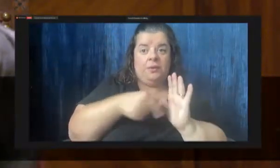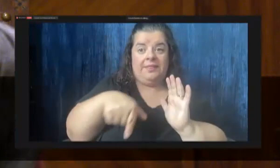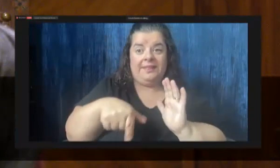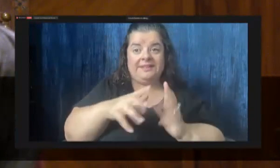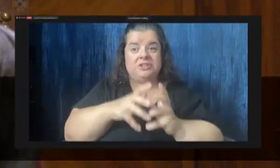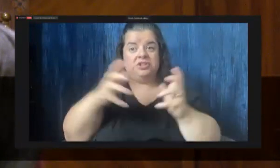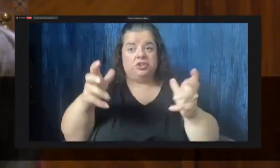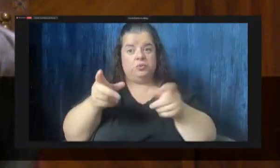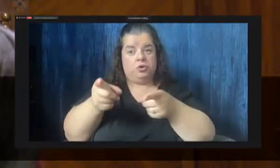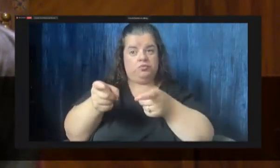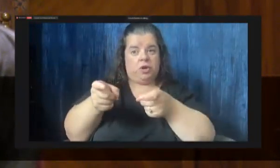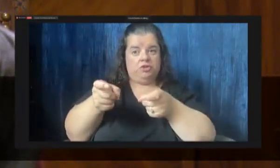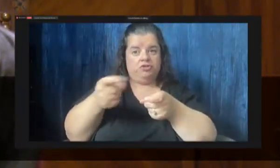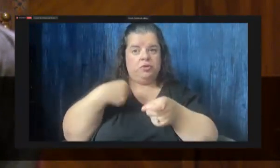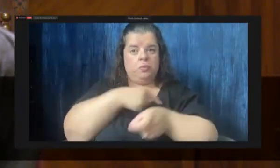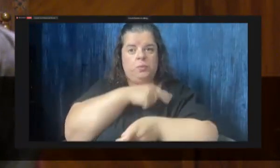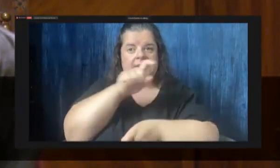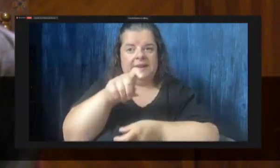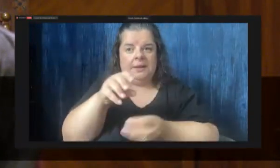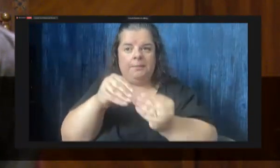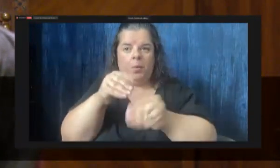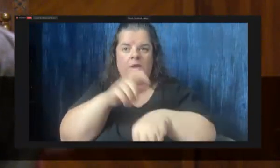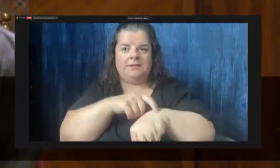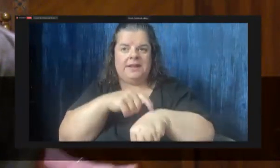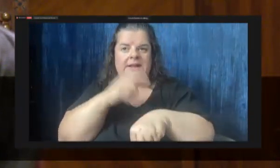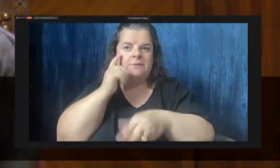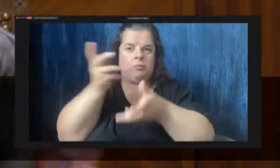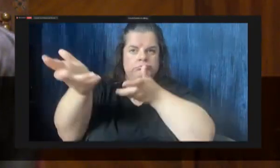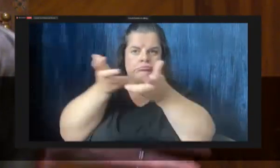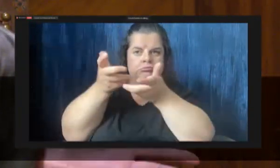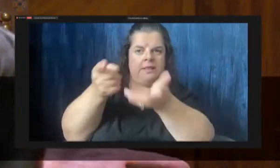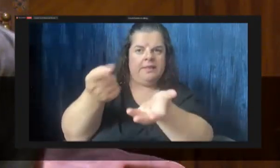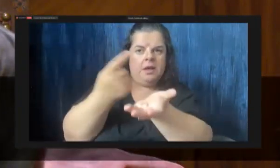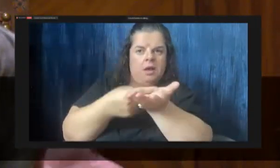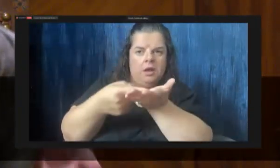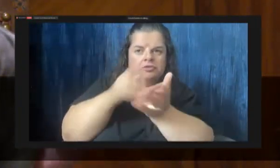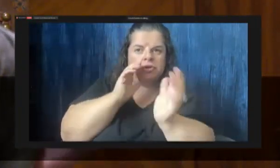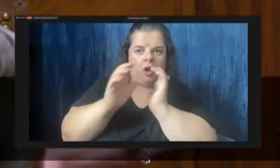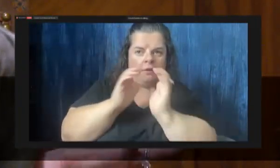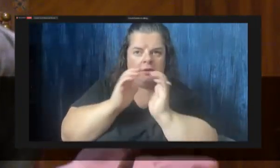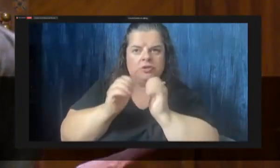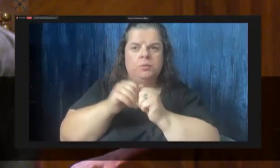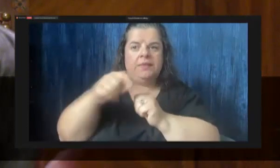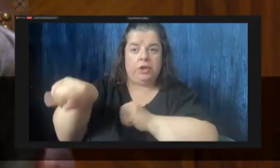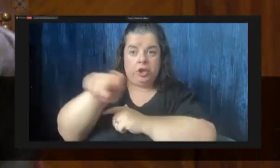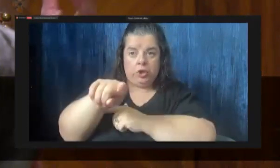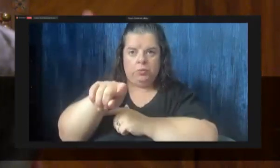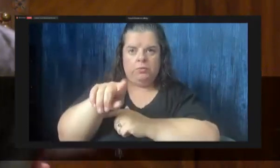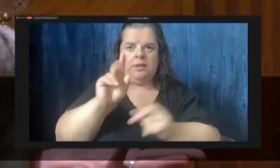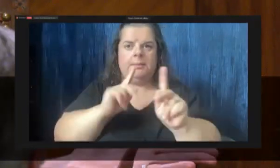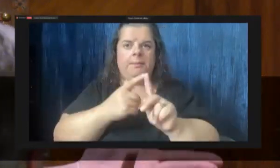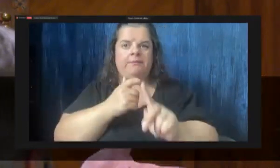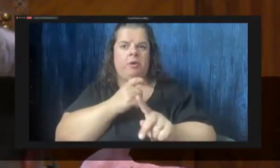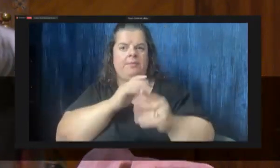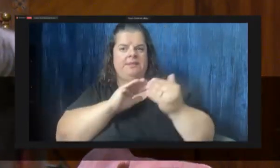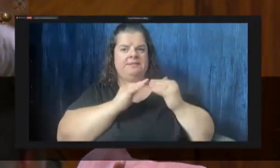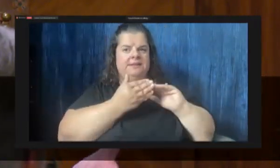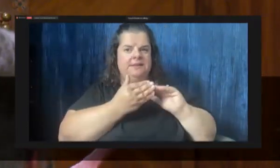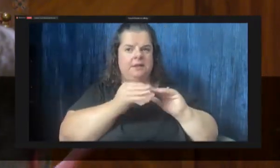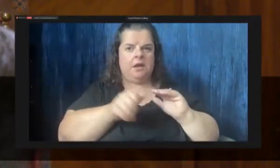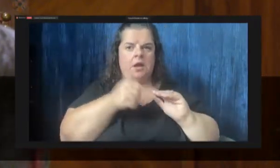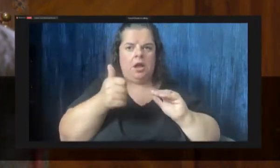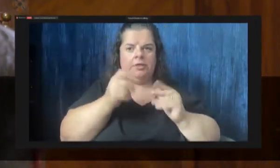rushed. We do need more time to engage in these conversations with you all and with the people who spoke from the city and the other